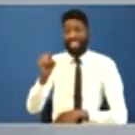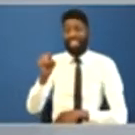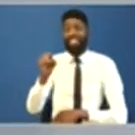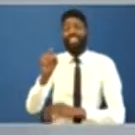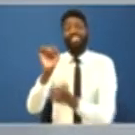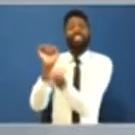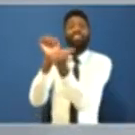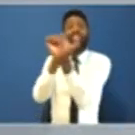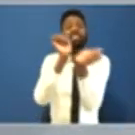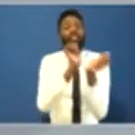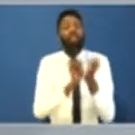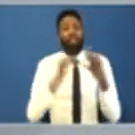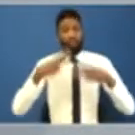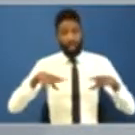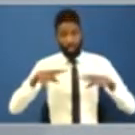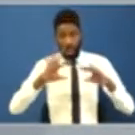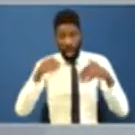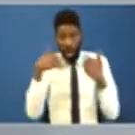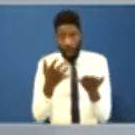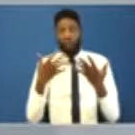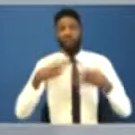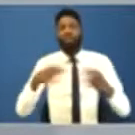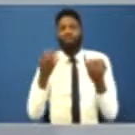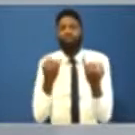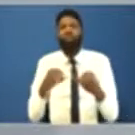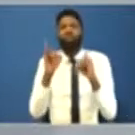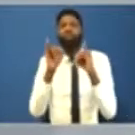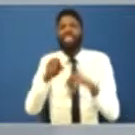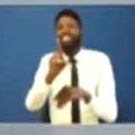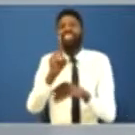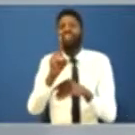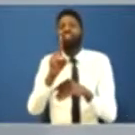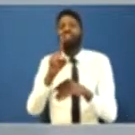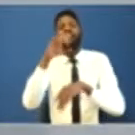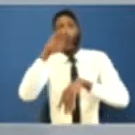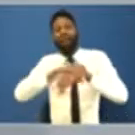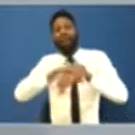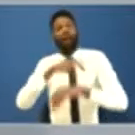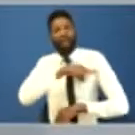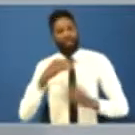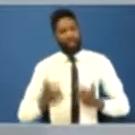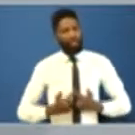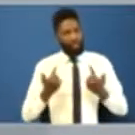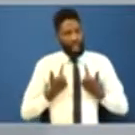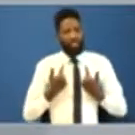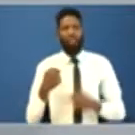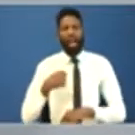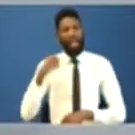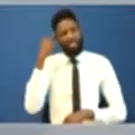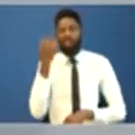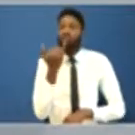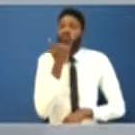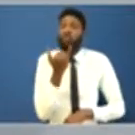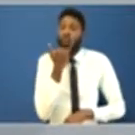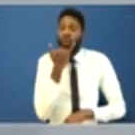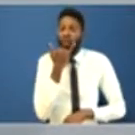arresting people in terms of people who are trying to echo living i think it's wrong criminalize